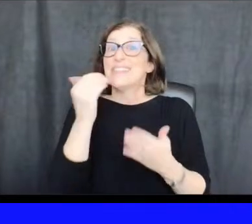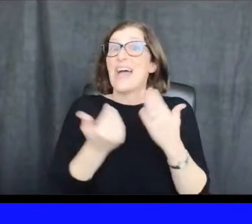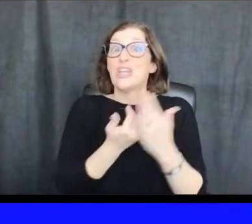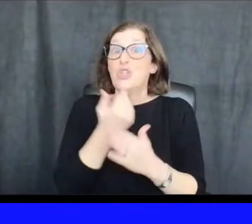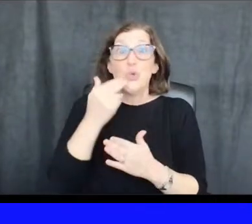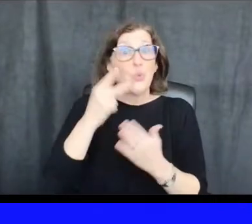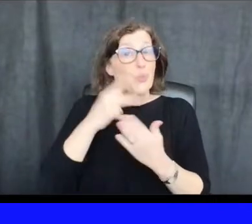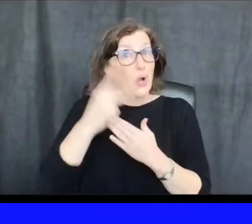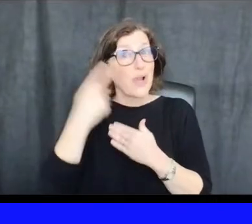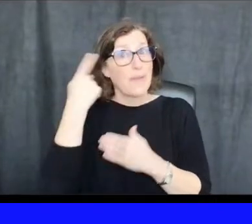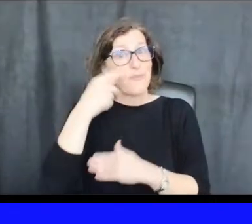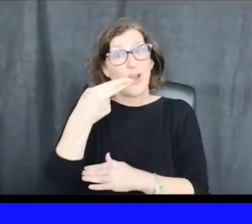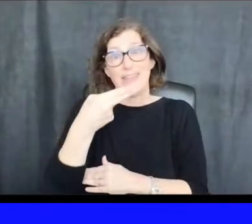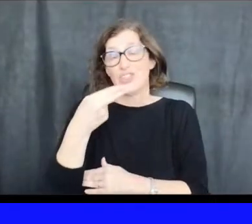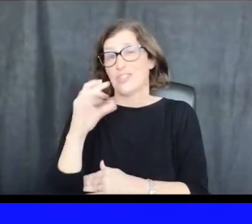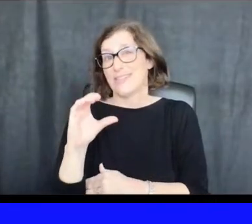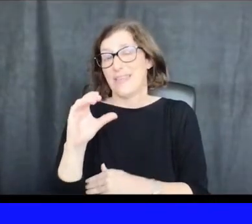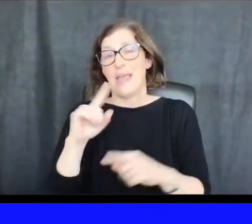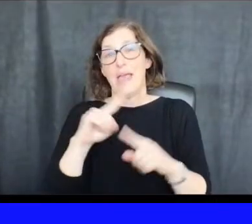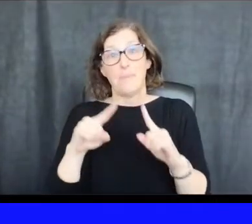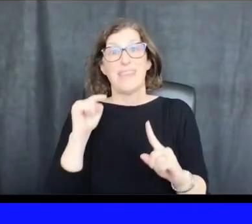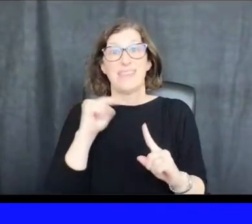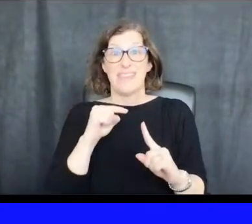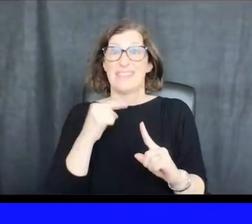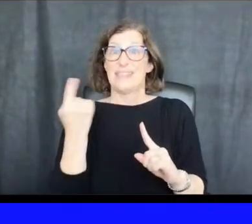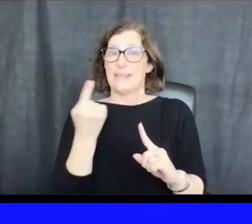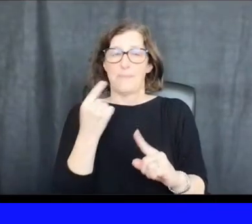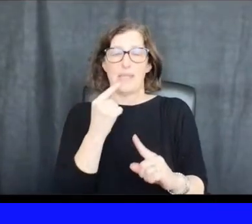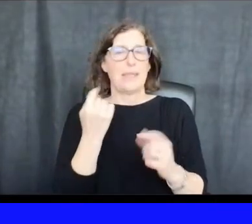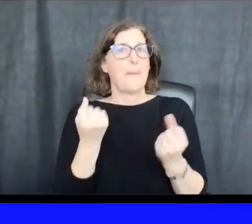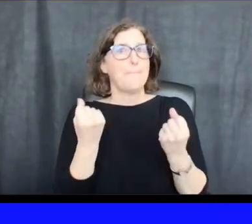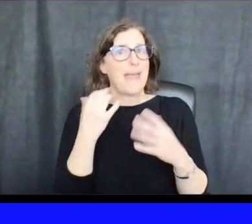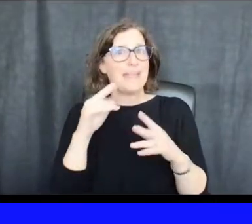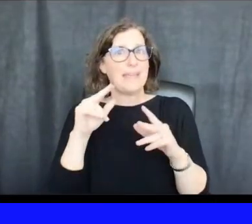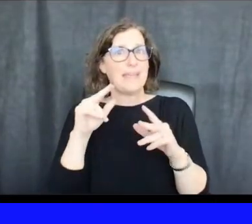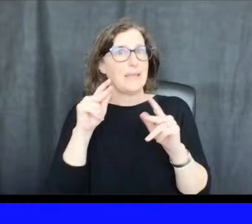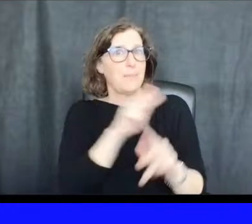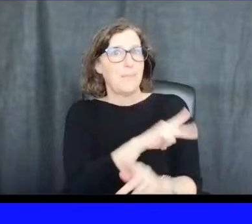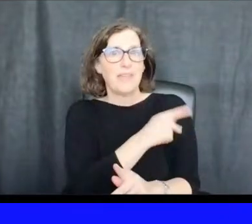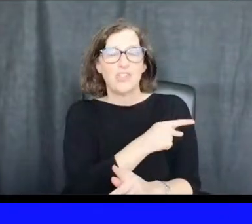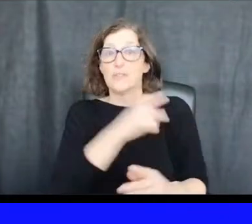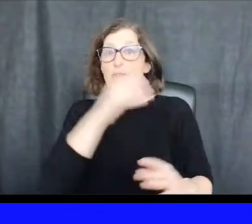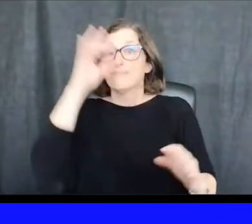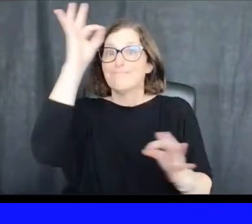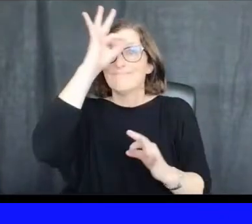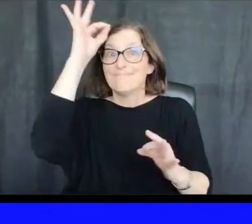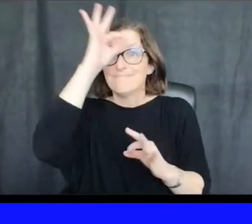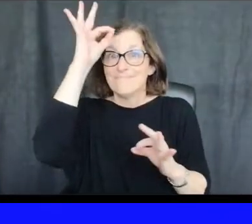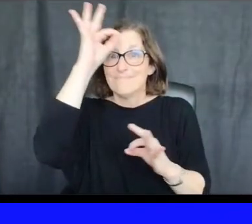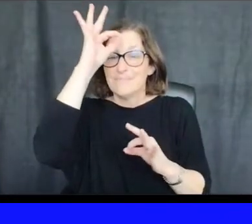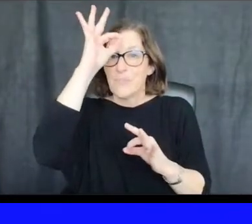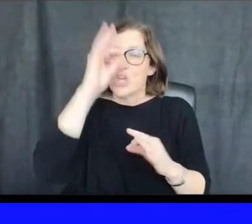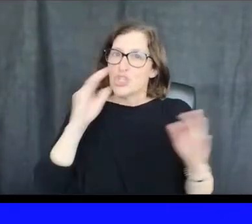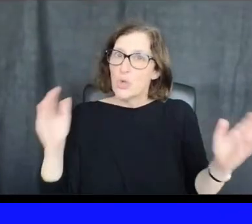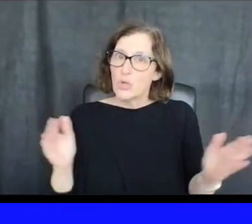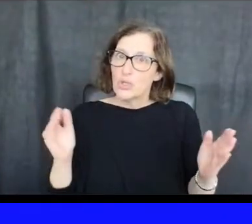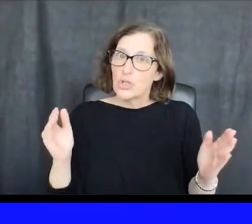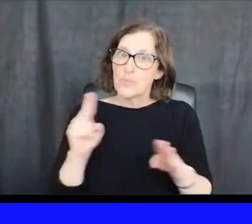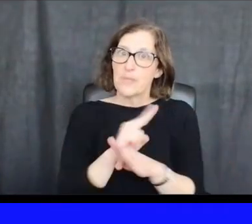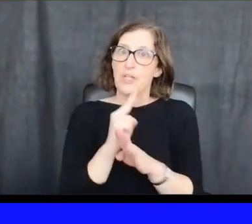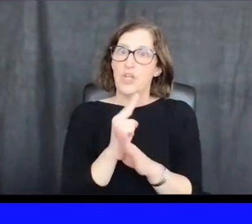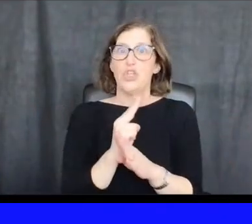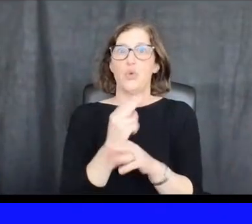grow. Social support, probably the single biggest challenge for this group of patients. And sometimes social support is